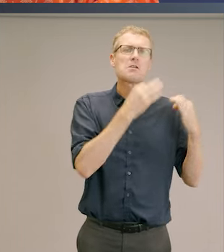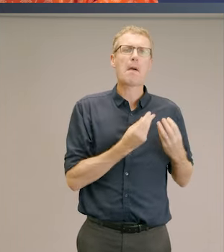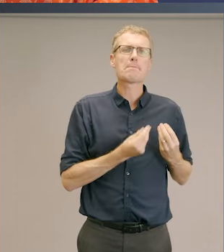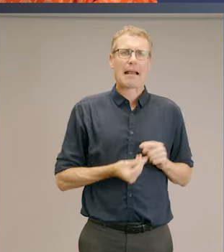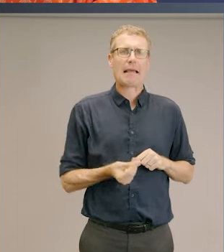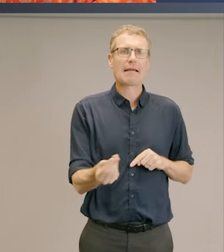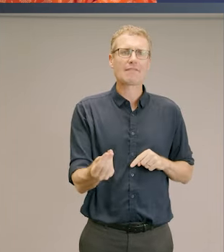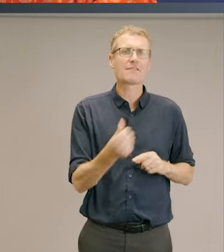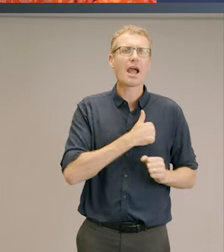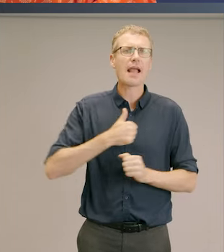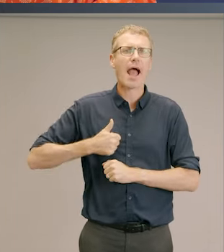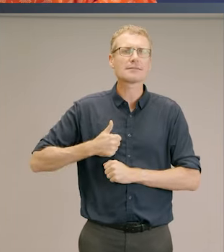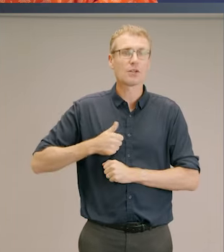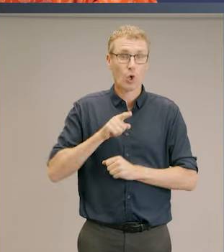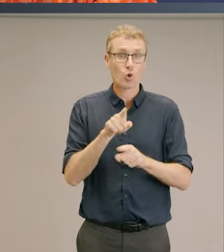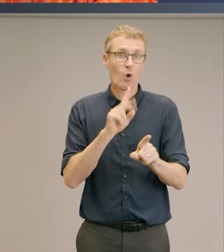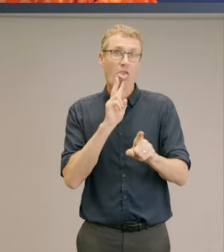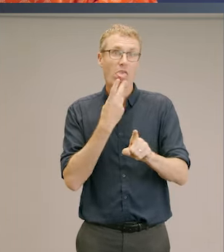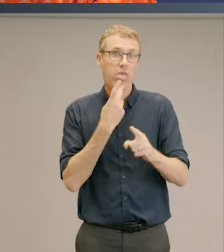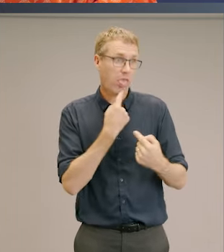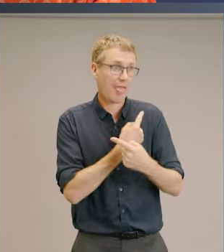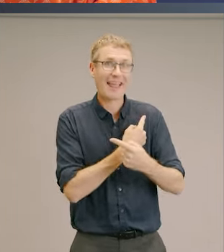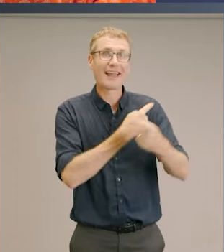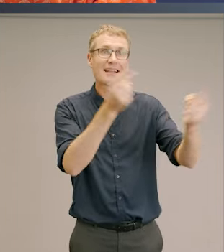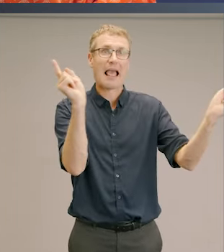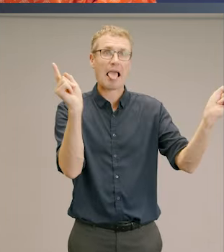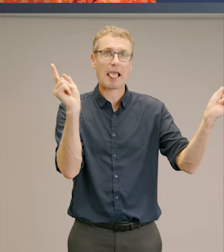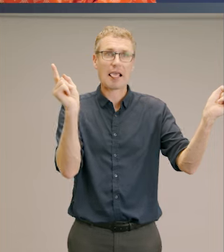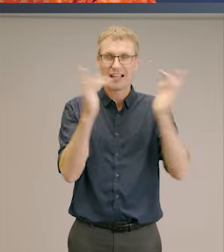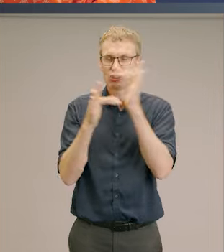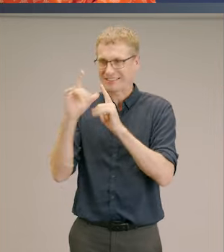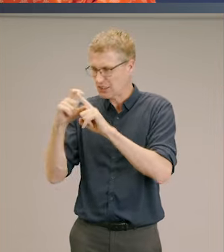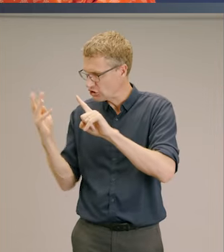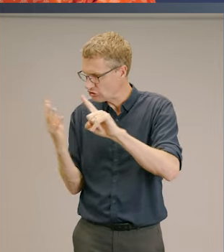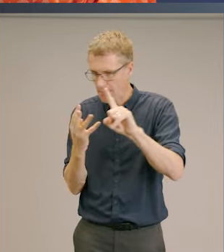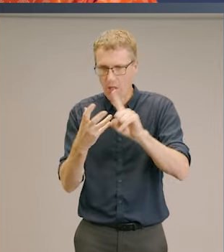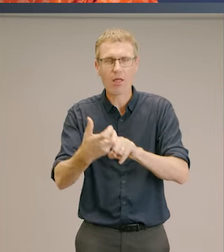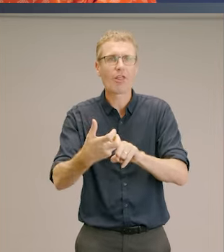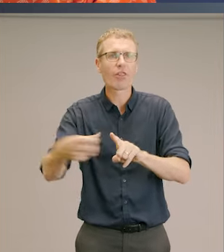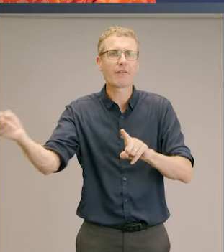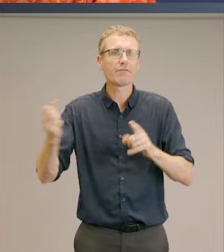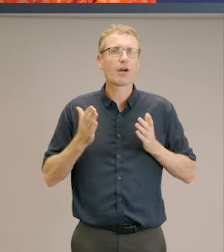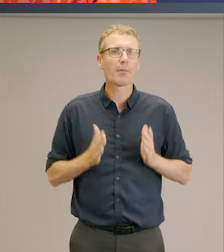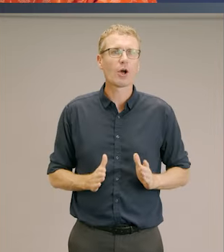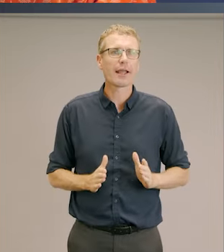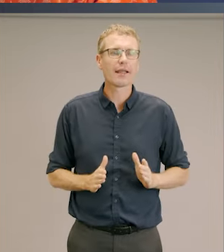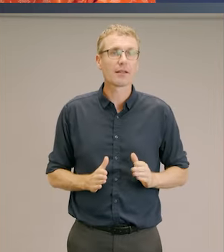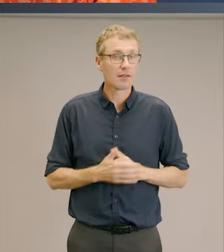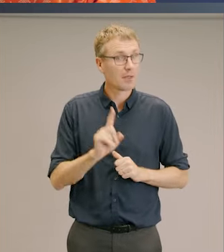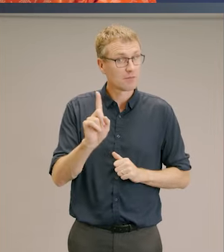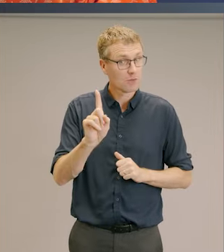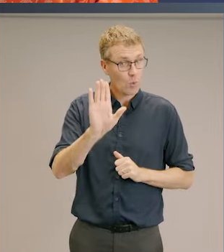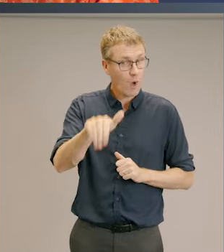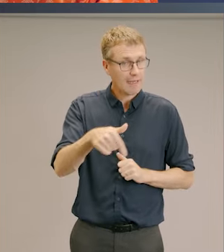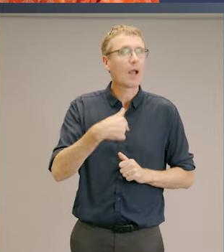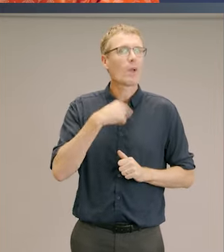bribe. They told the soldiers, 'You must say Jesus' disciples came during the night while we were sleeping and they stole his body. If the governor